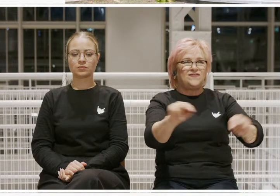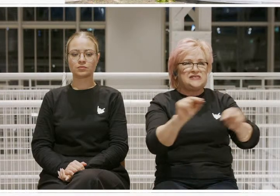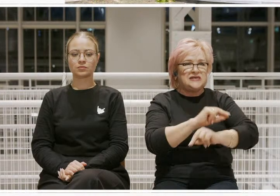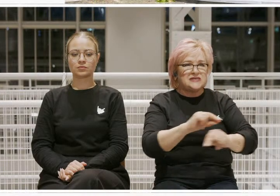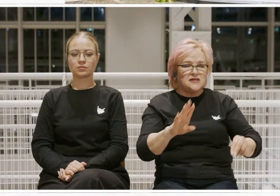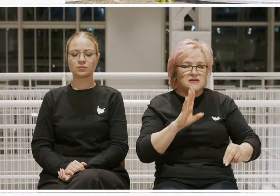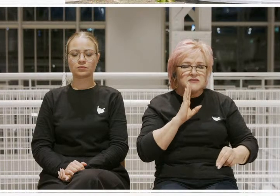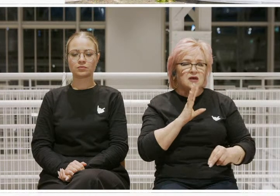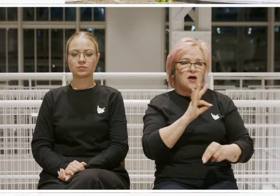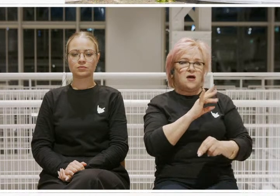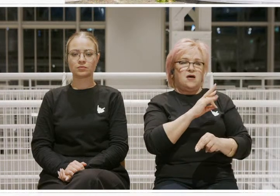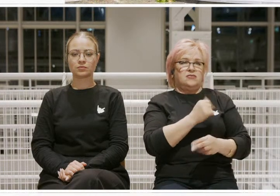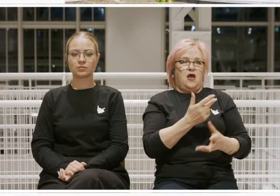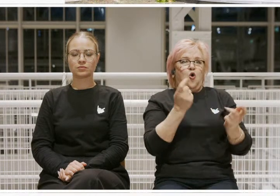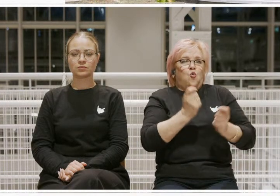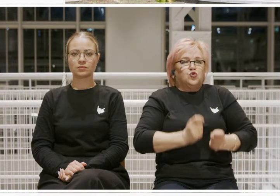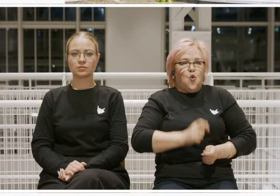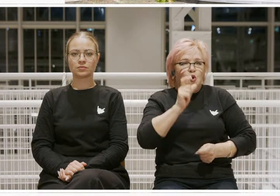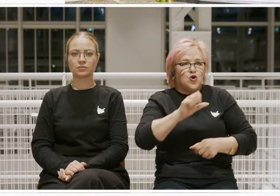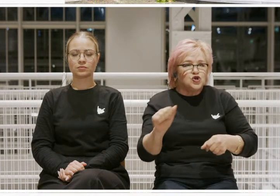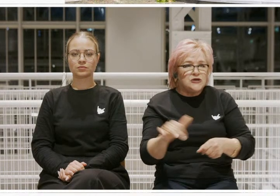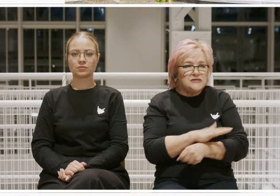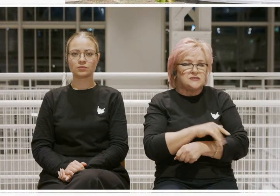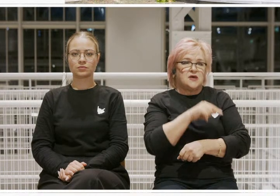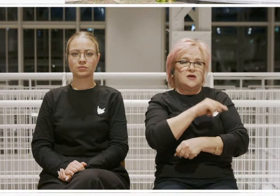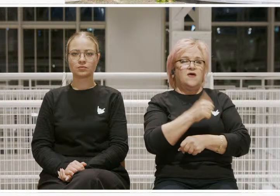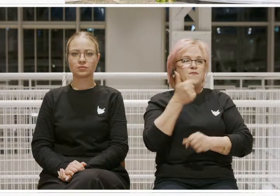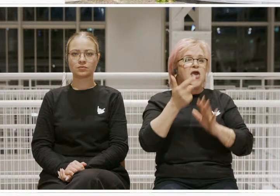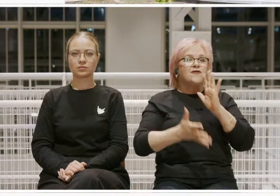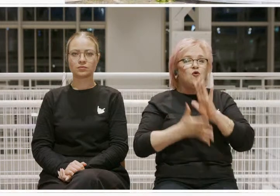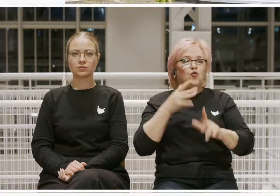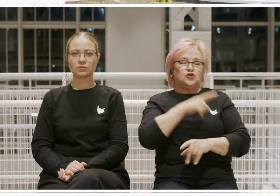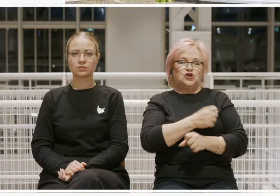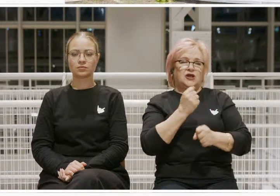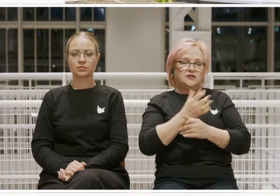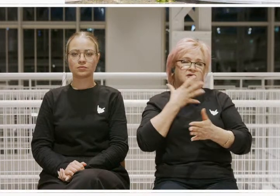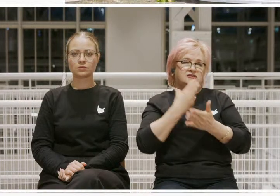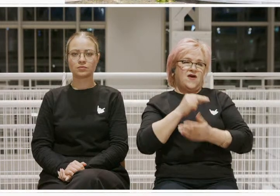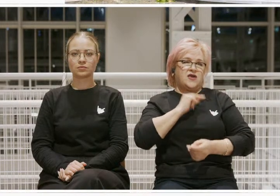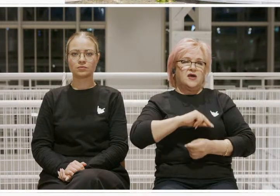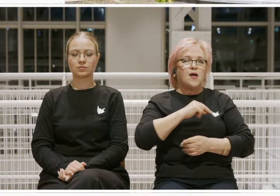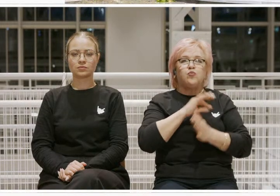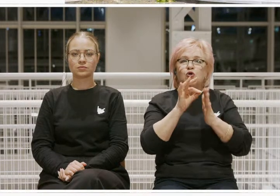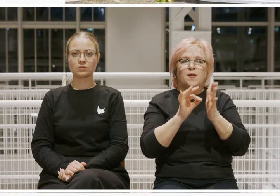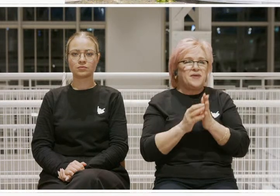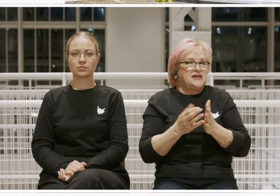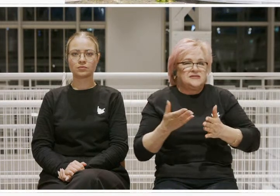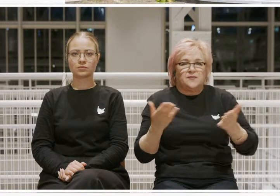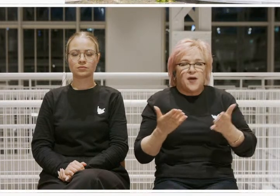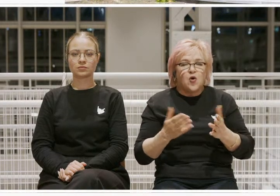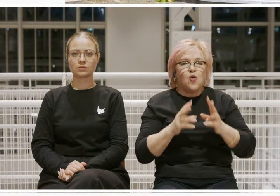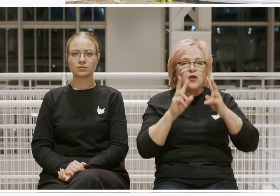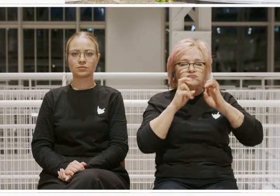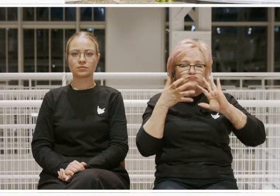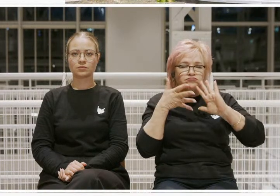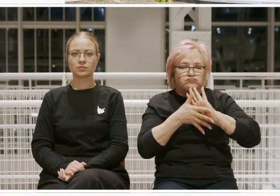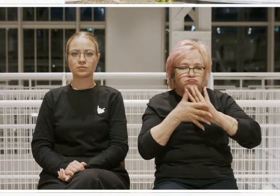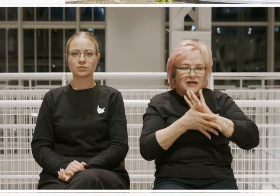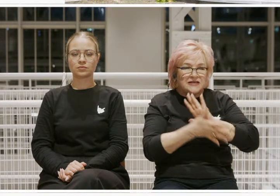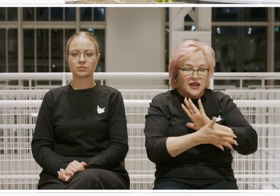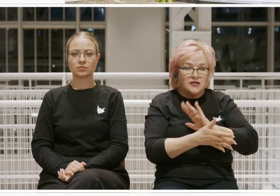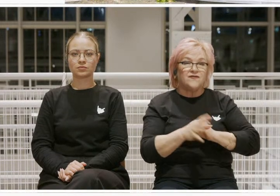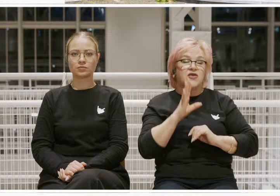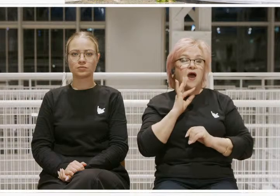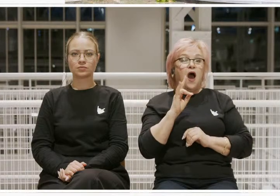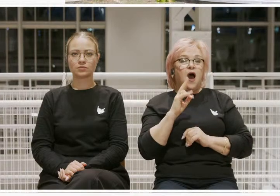creation. So she created an aquatic garden in one of the venues of the